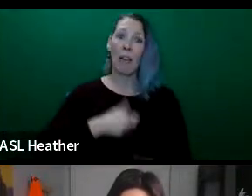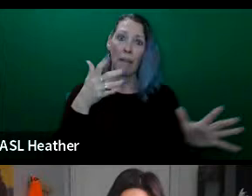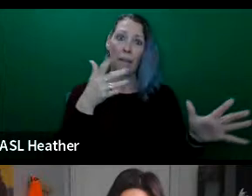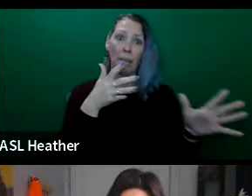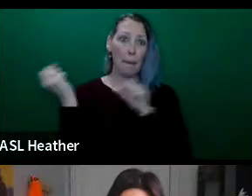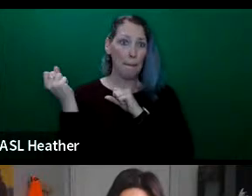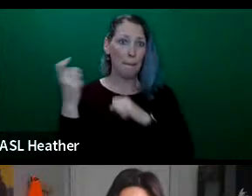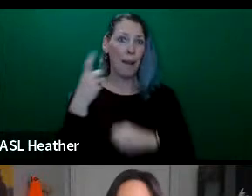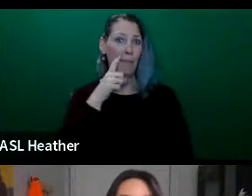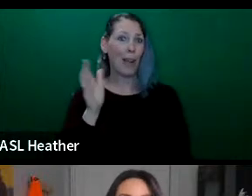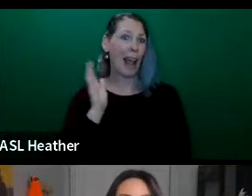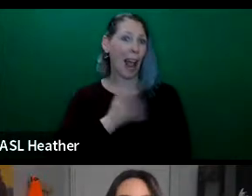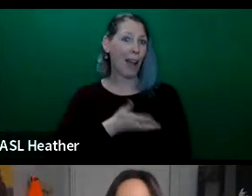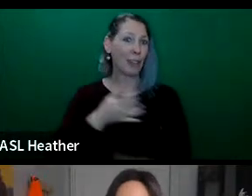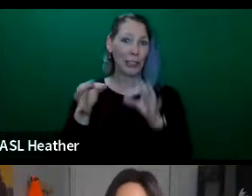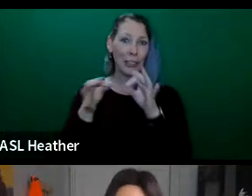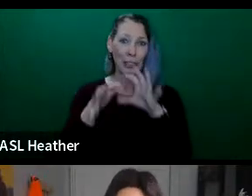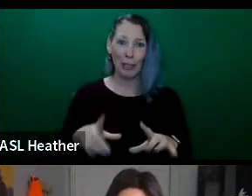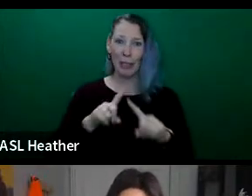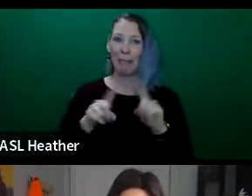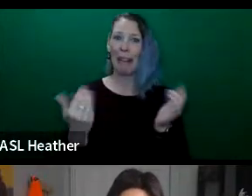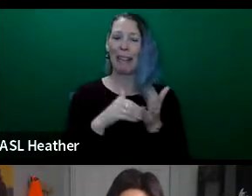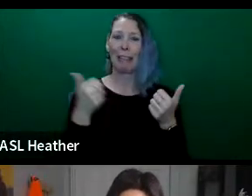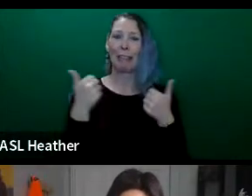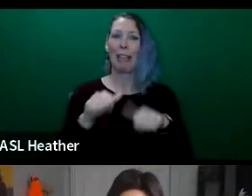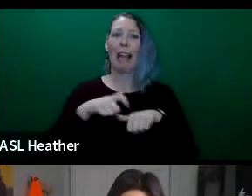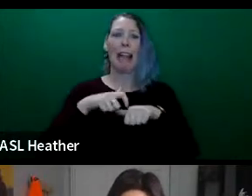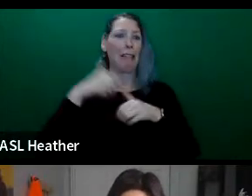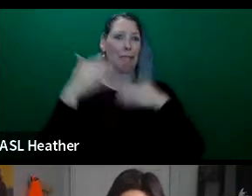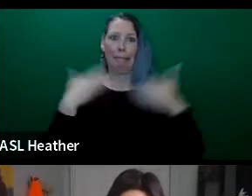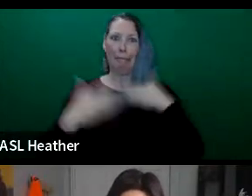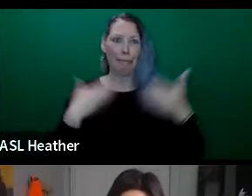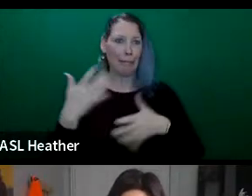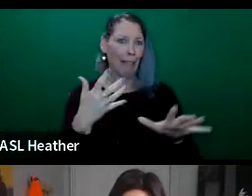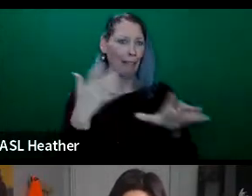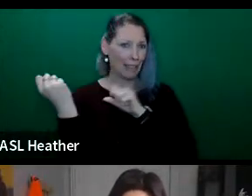fast for our interpreters, but again, trying to get through all of this very